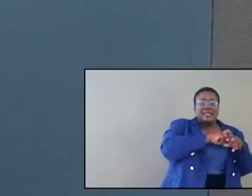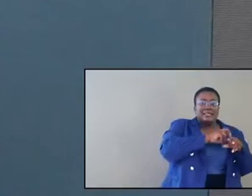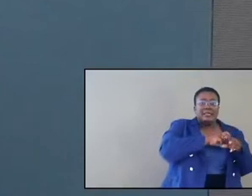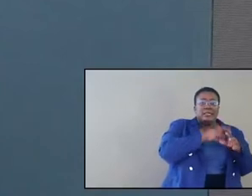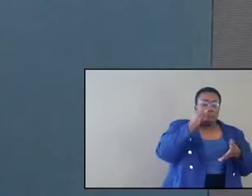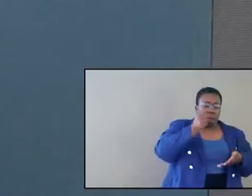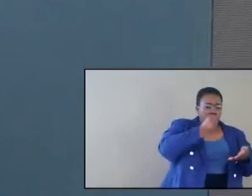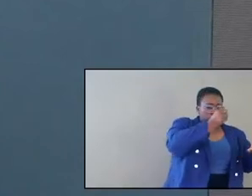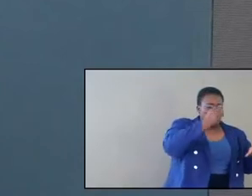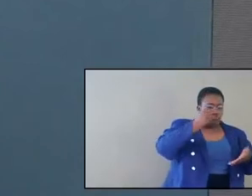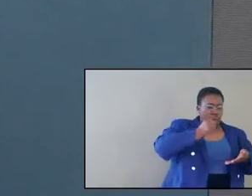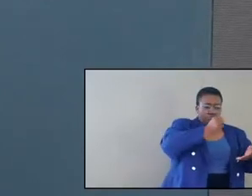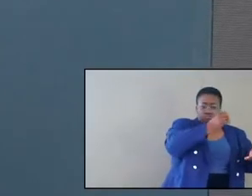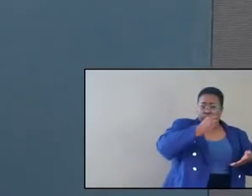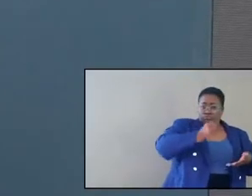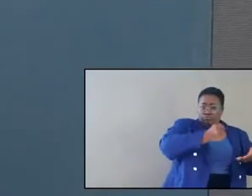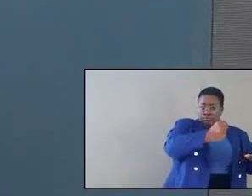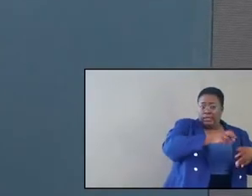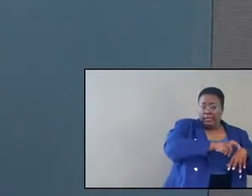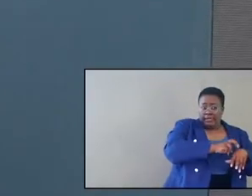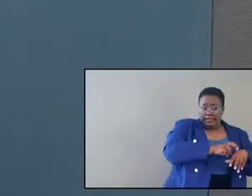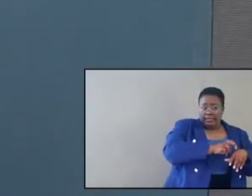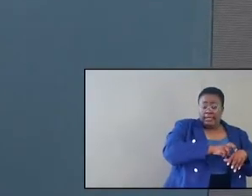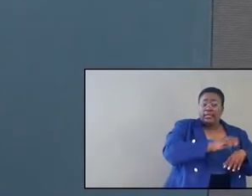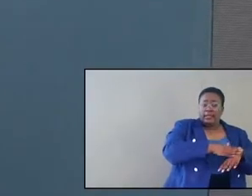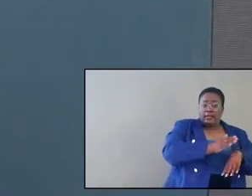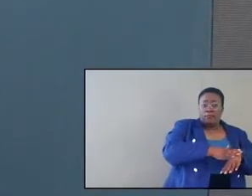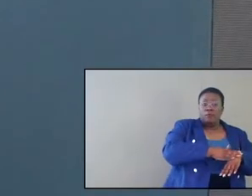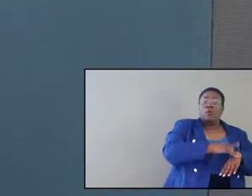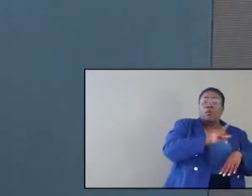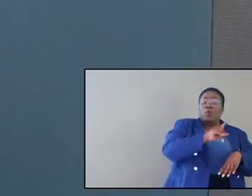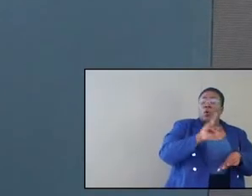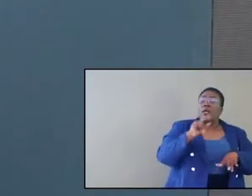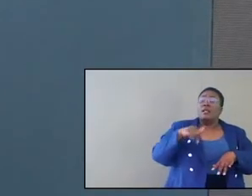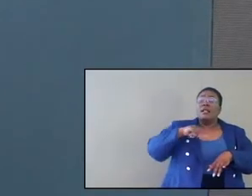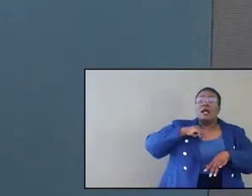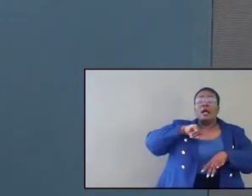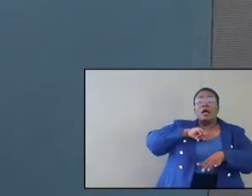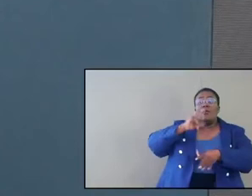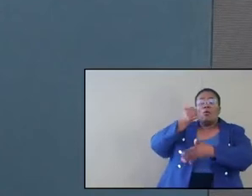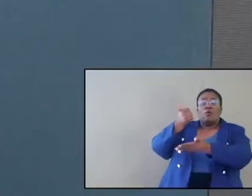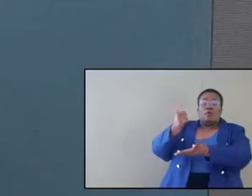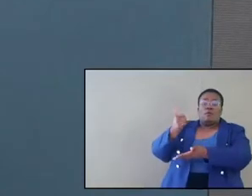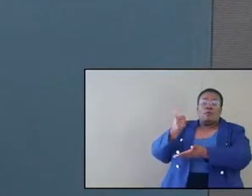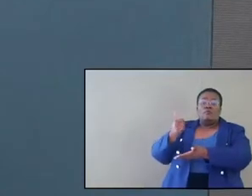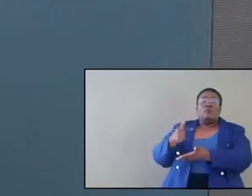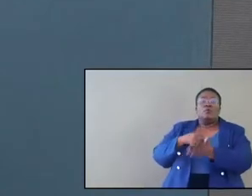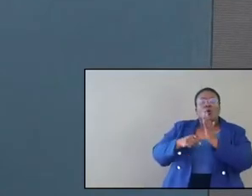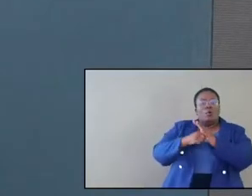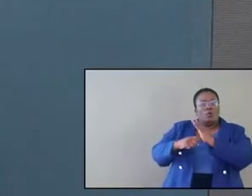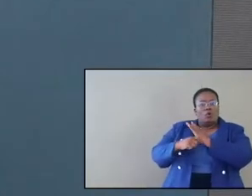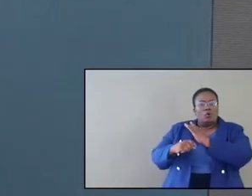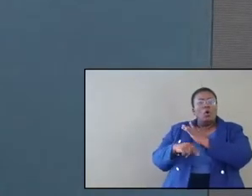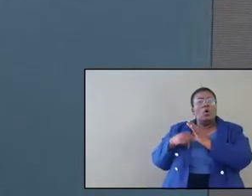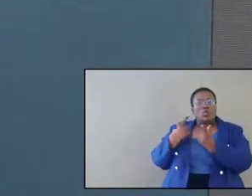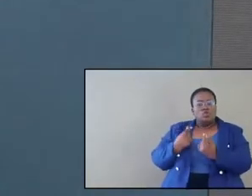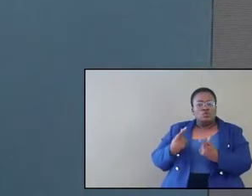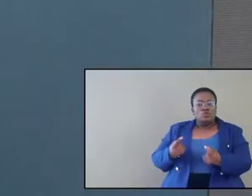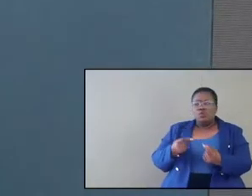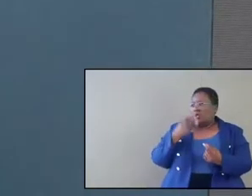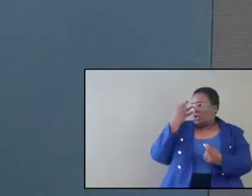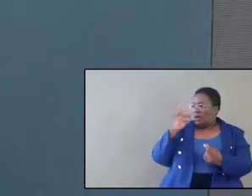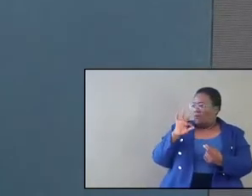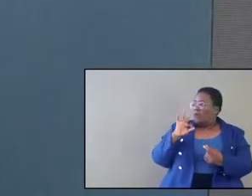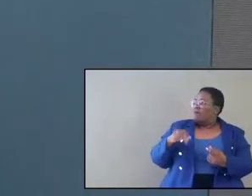financialization and so we need real investment into our economy which our fiscal policy can do more government spending particularly to